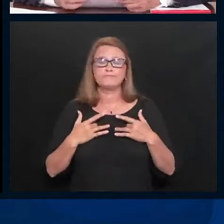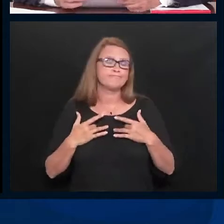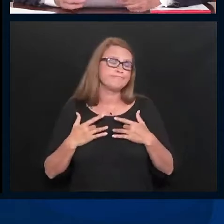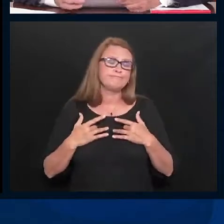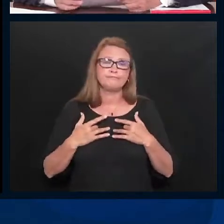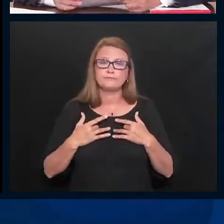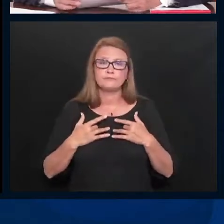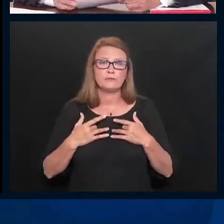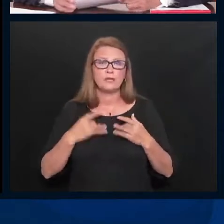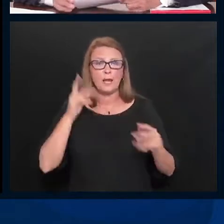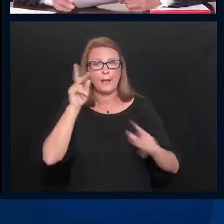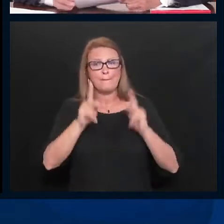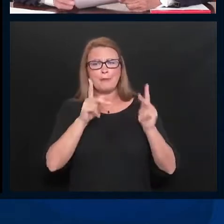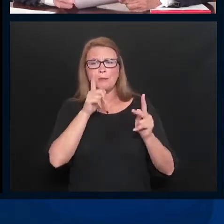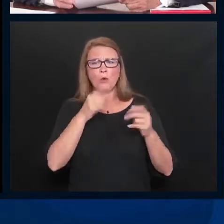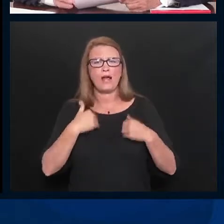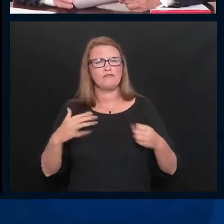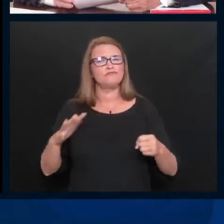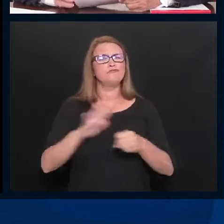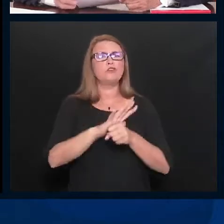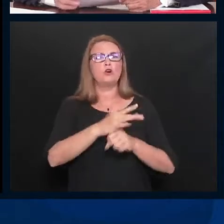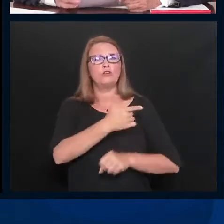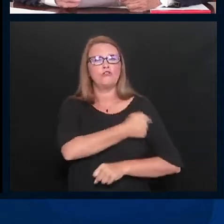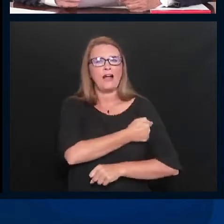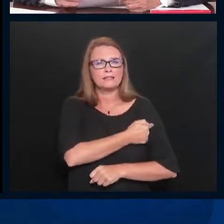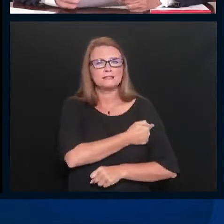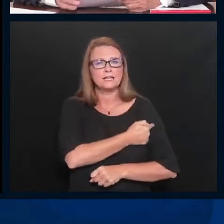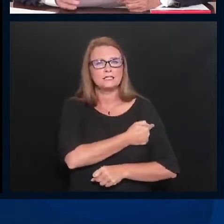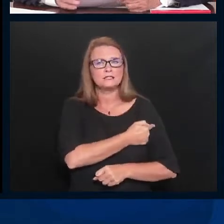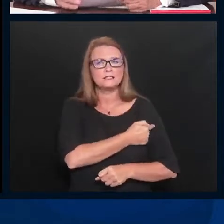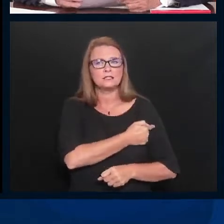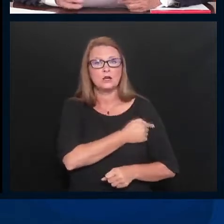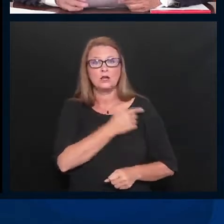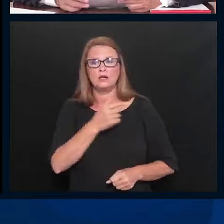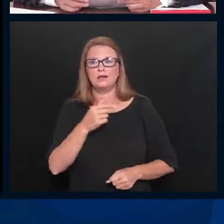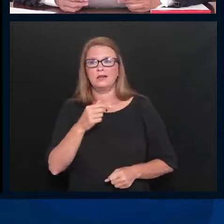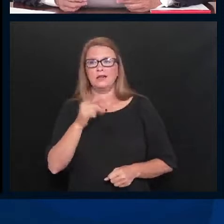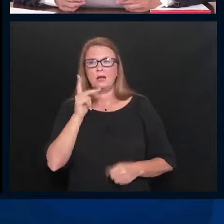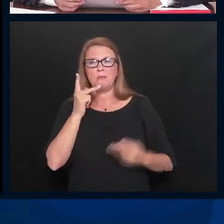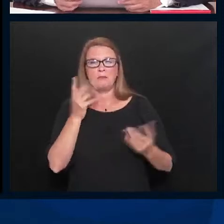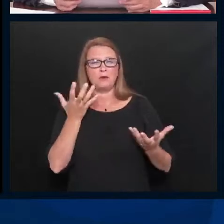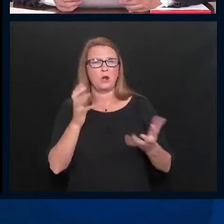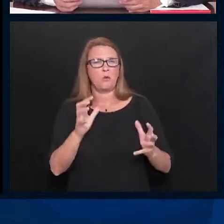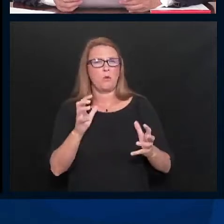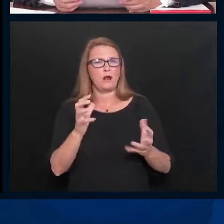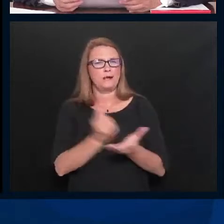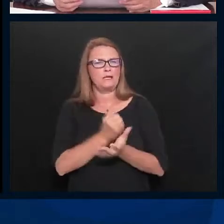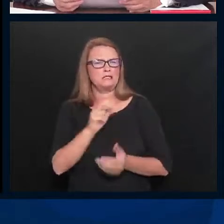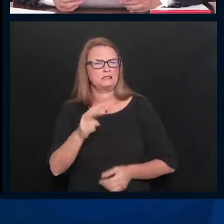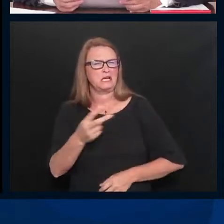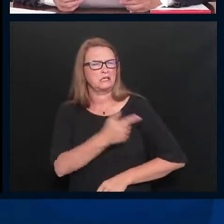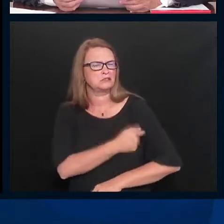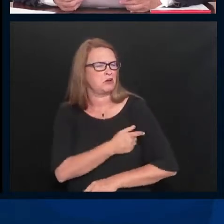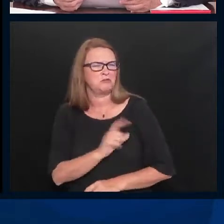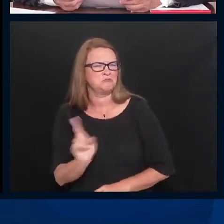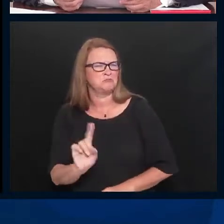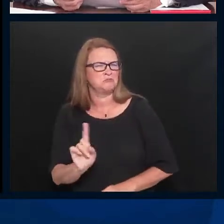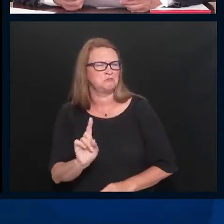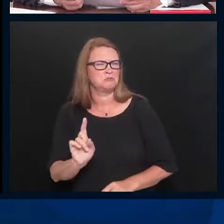the fully vaccinated, people that are getting a second shot, people are hesitant about getting that second shot, and that's not really the case. We're at